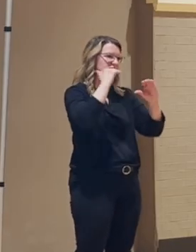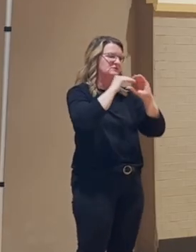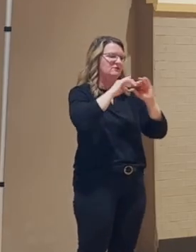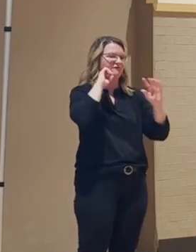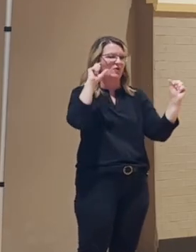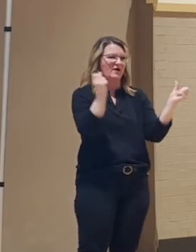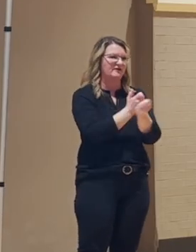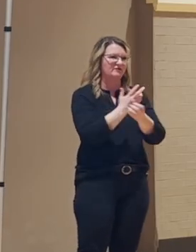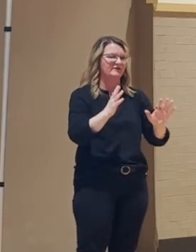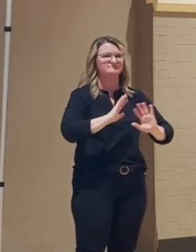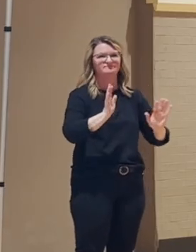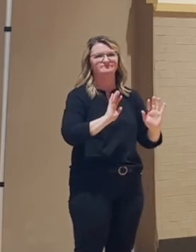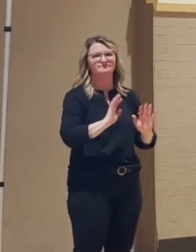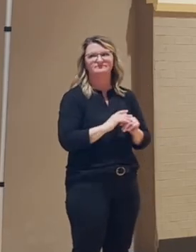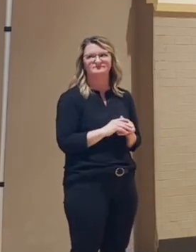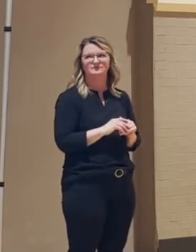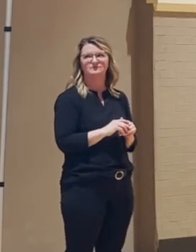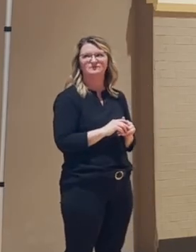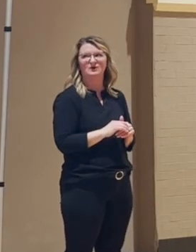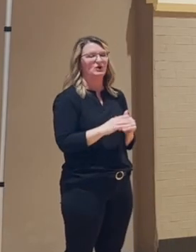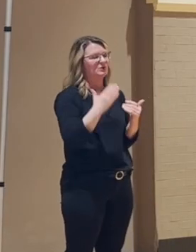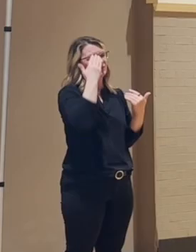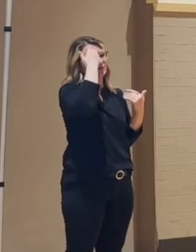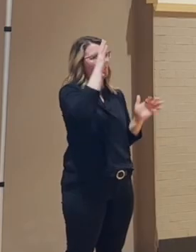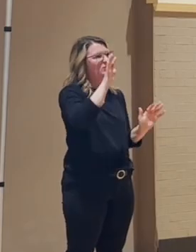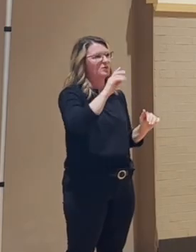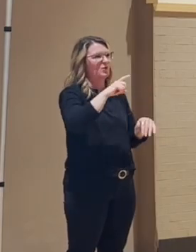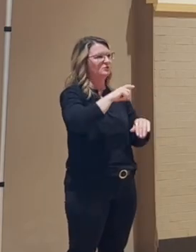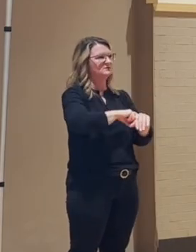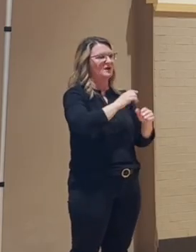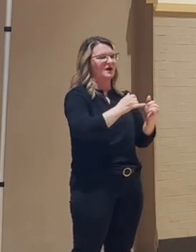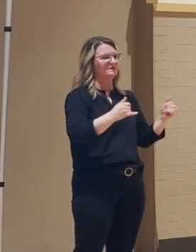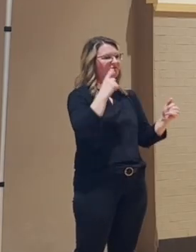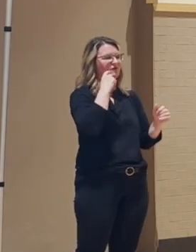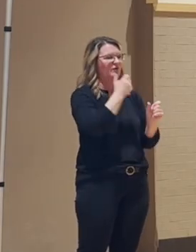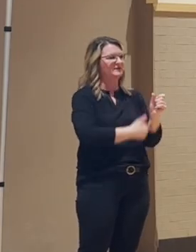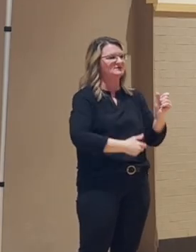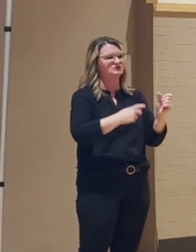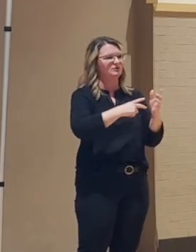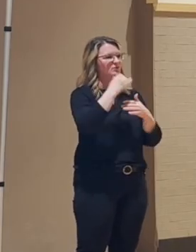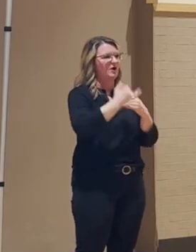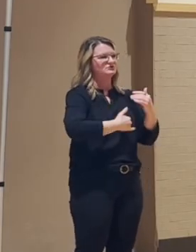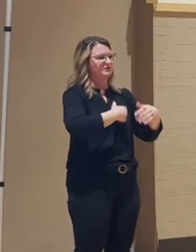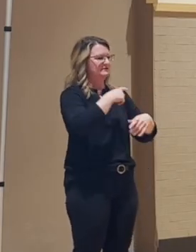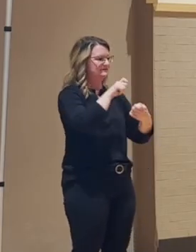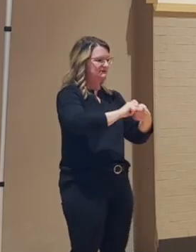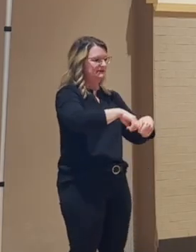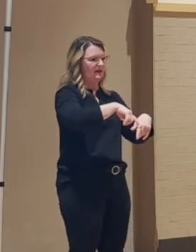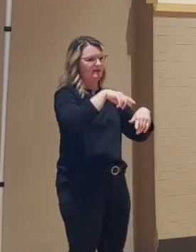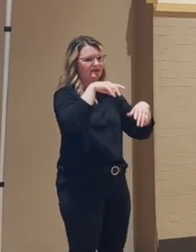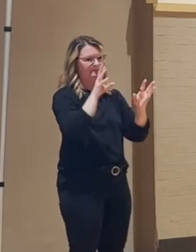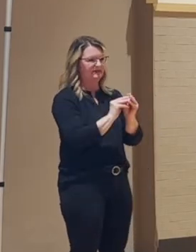everything. You are not going to know the timeline for every project detail, meeting, and the